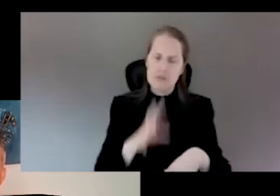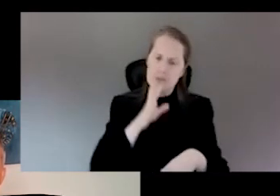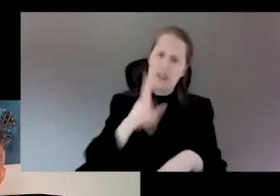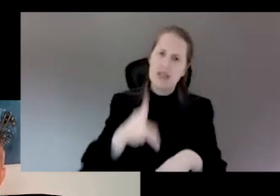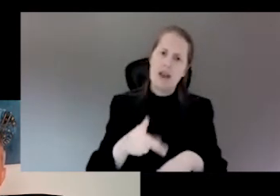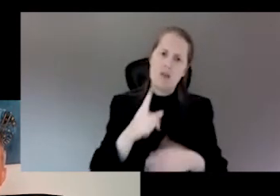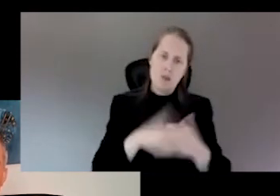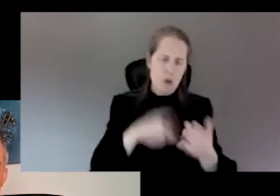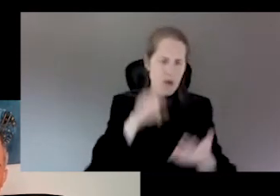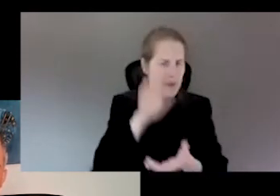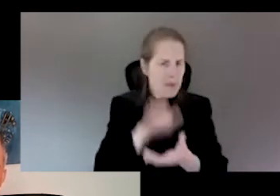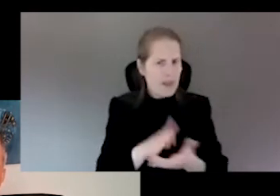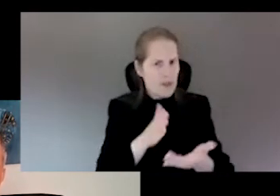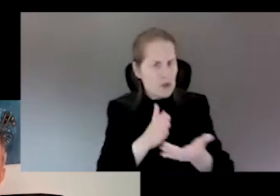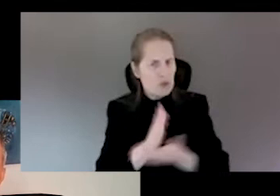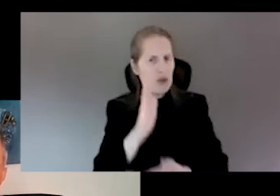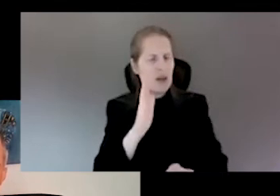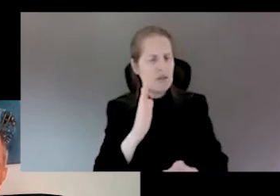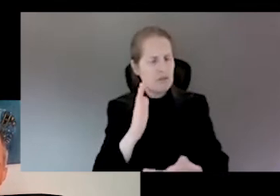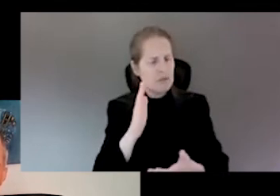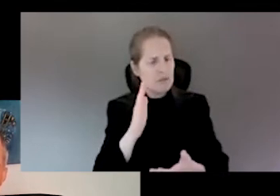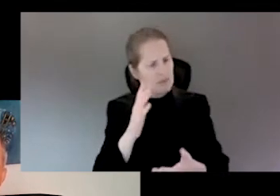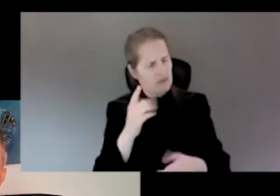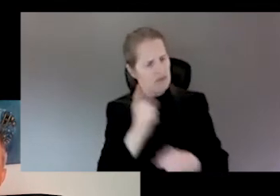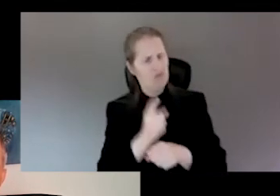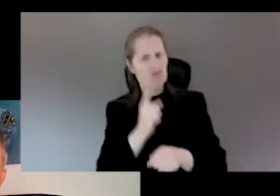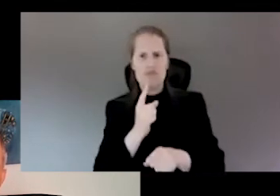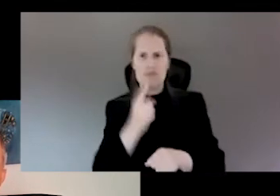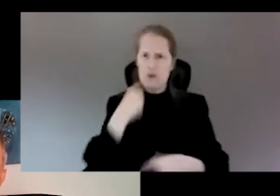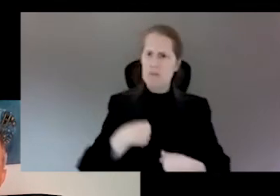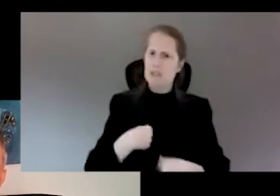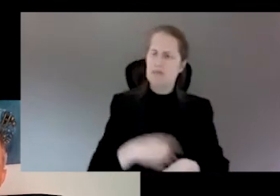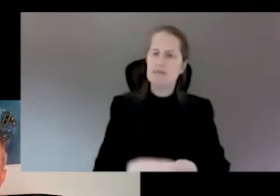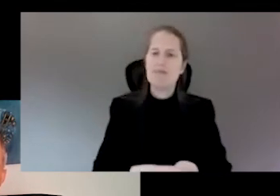right and deserving for them and their loved ones.